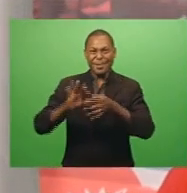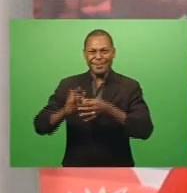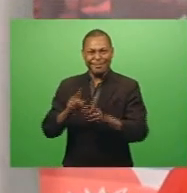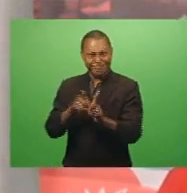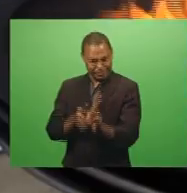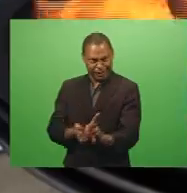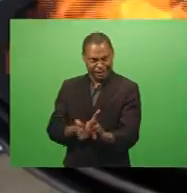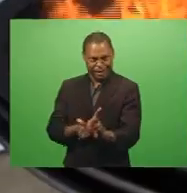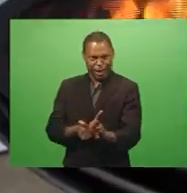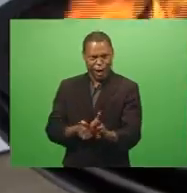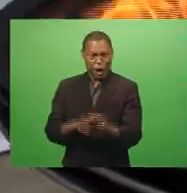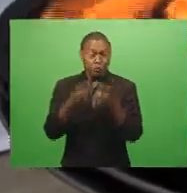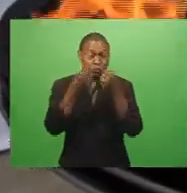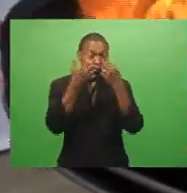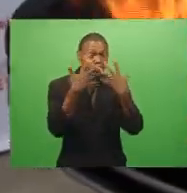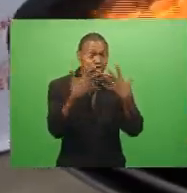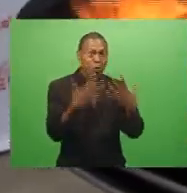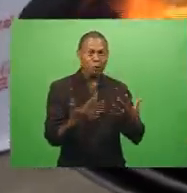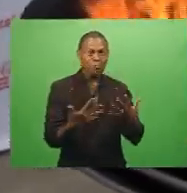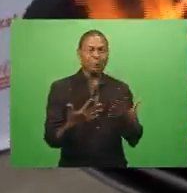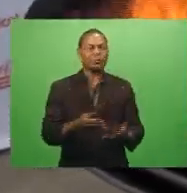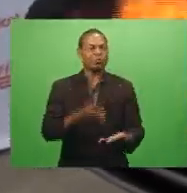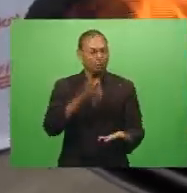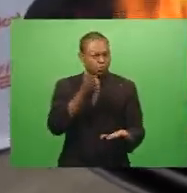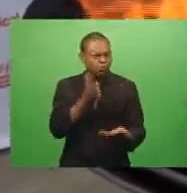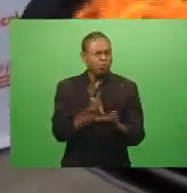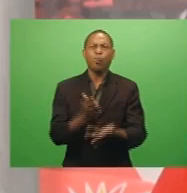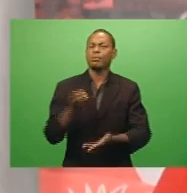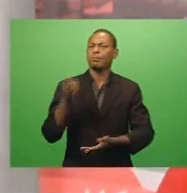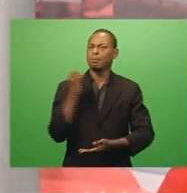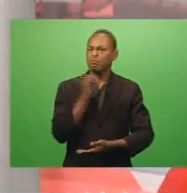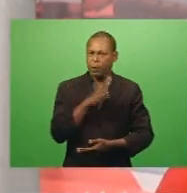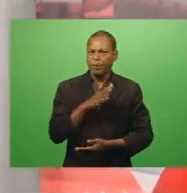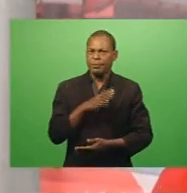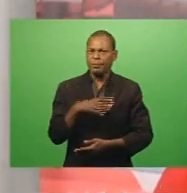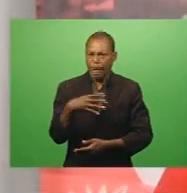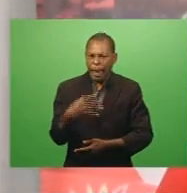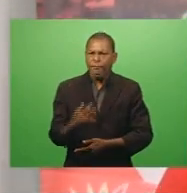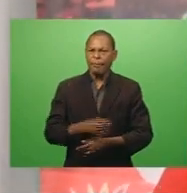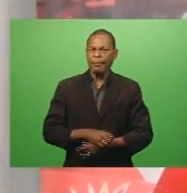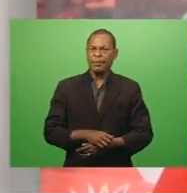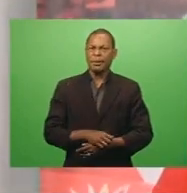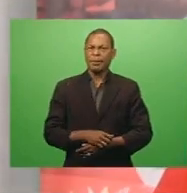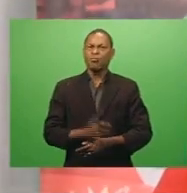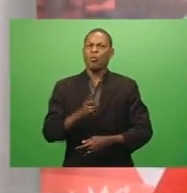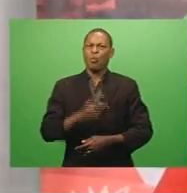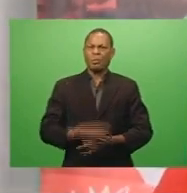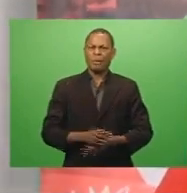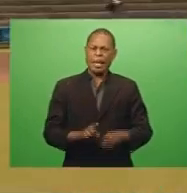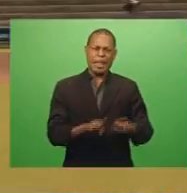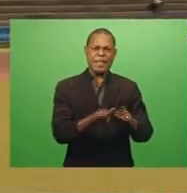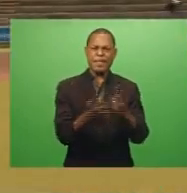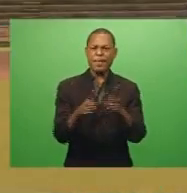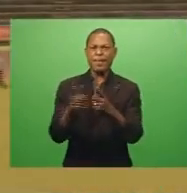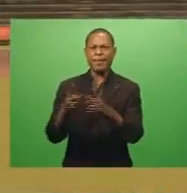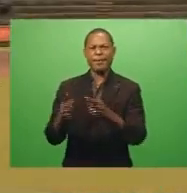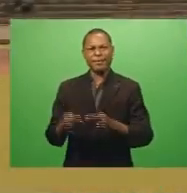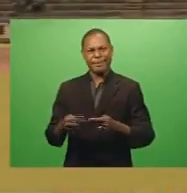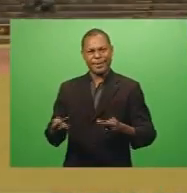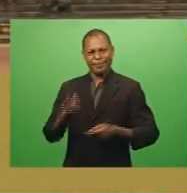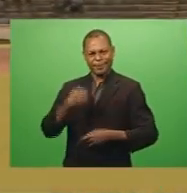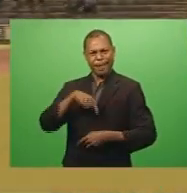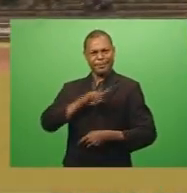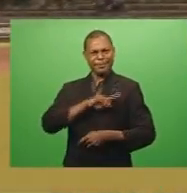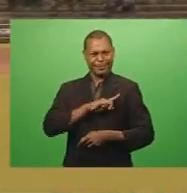symbolizes the true spirit of unity in diversity that we have amongst us.